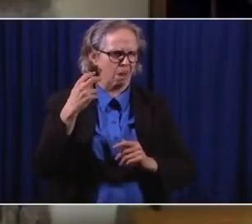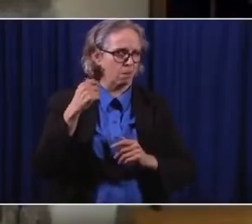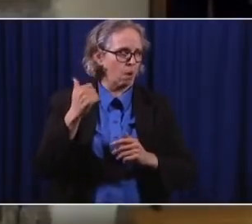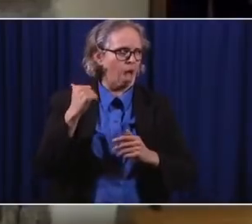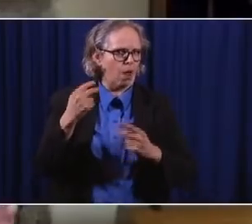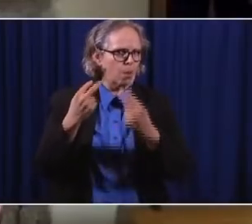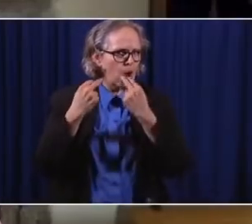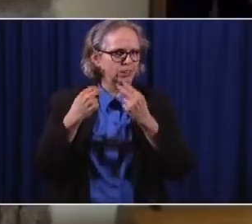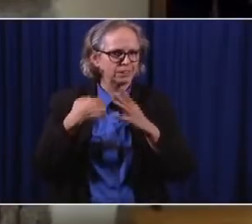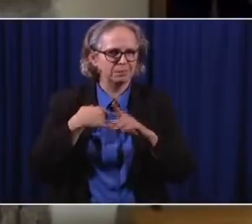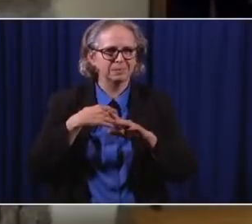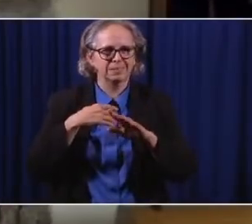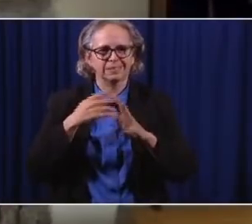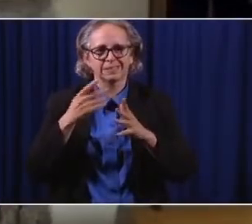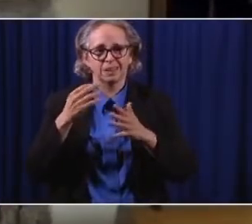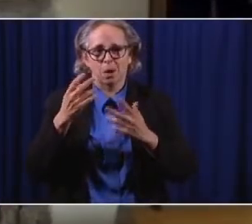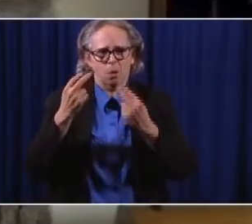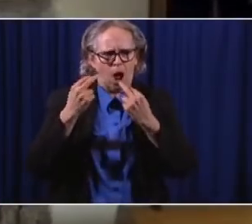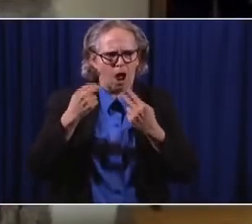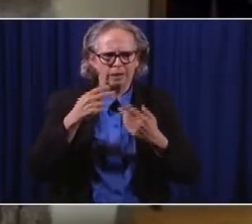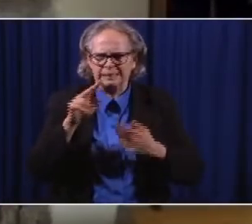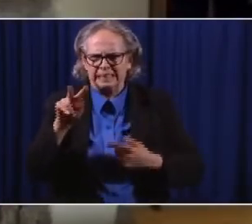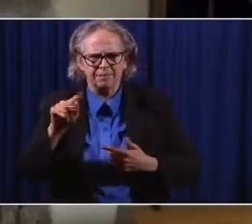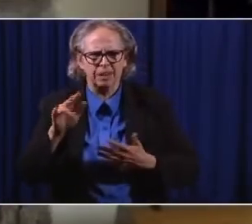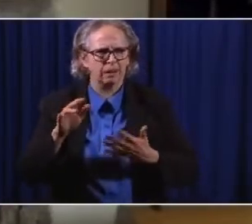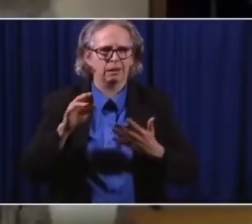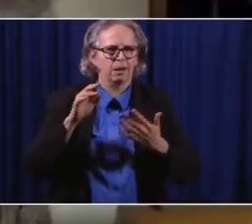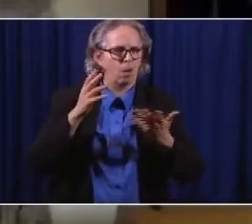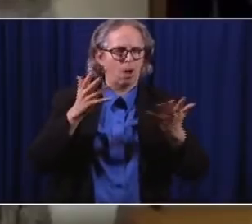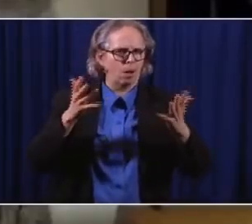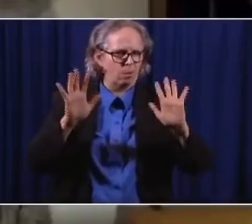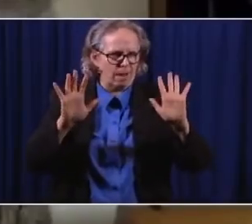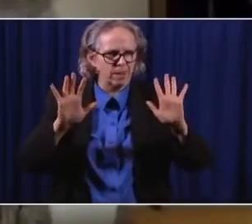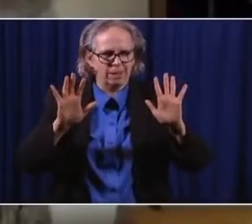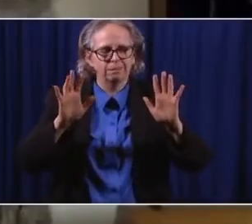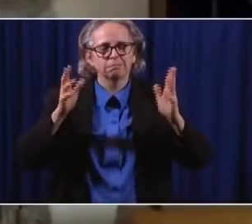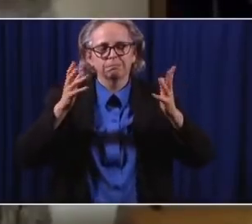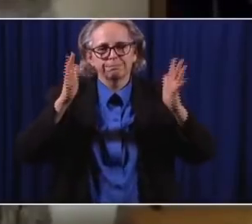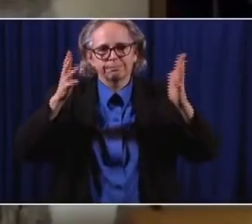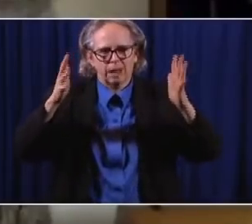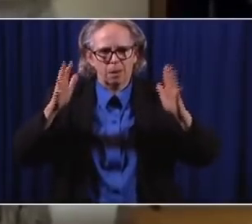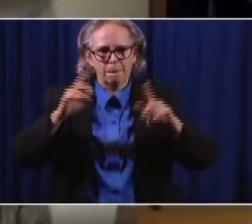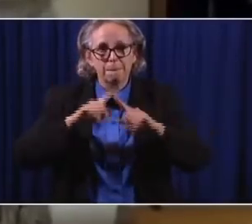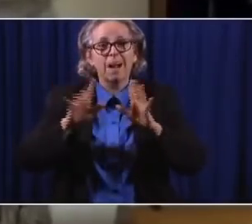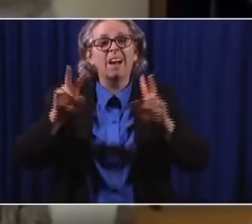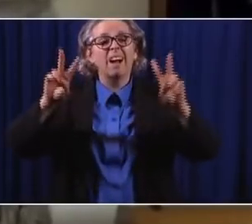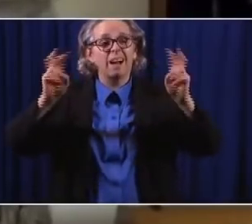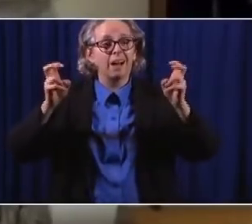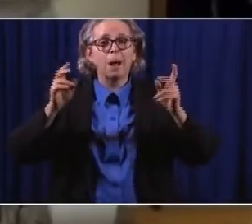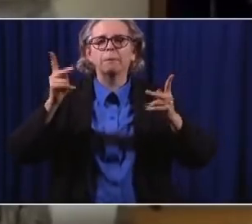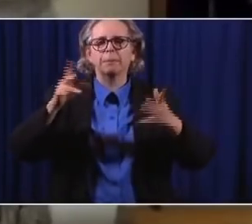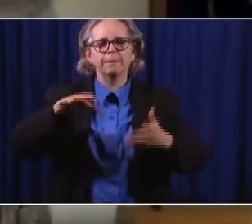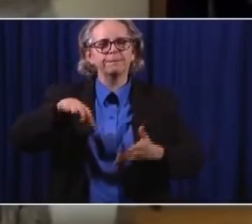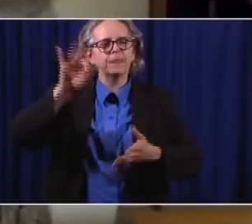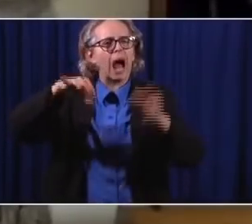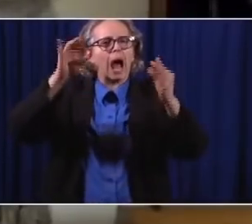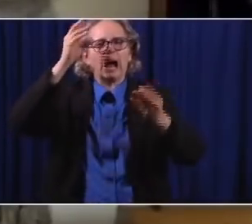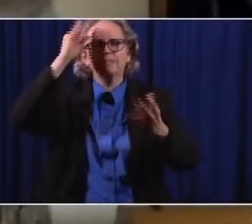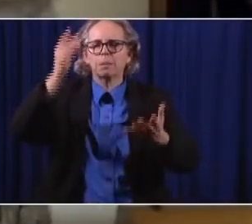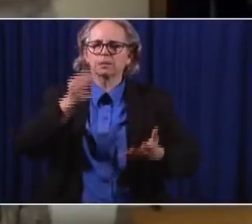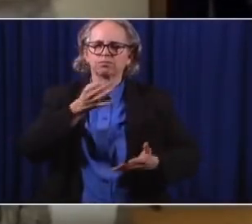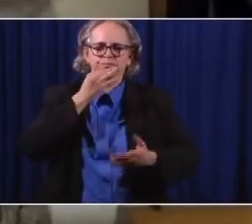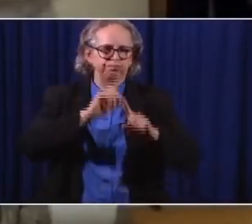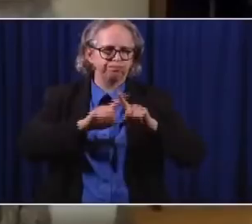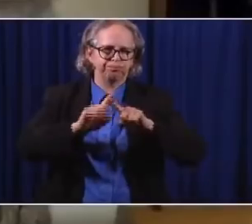7. I don't know. I mean, people are getting their information from a lot of different places today, and